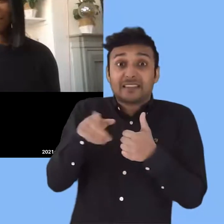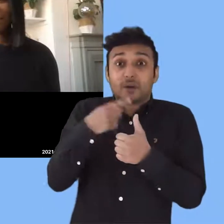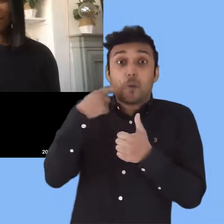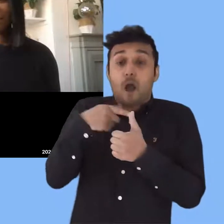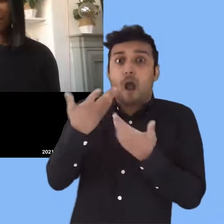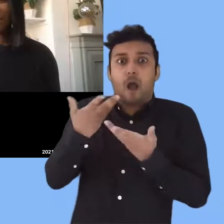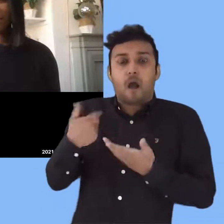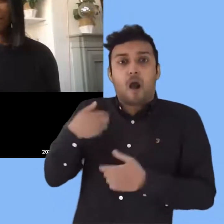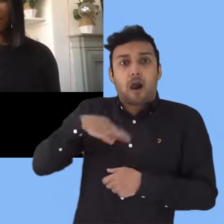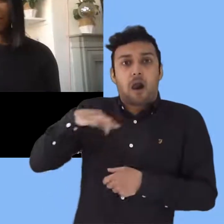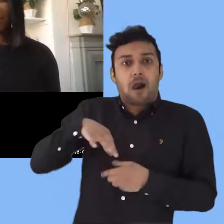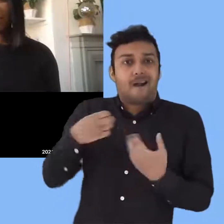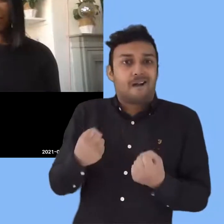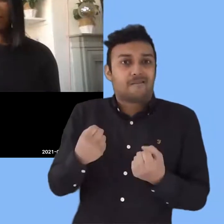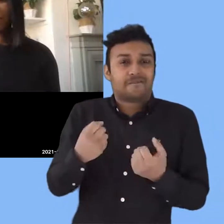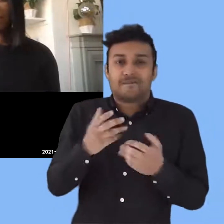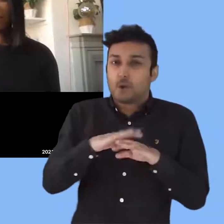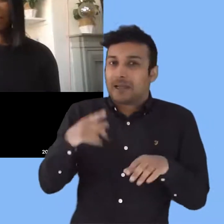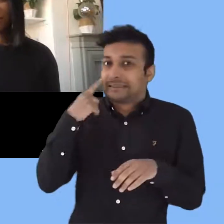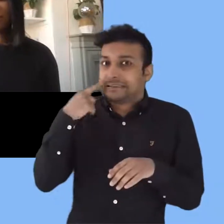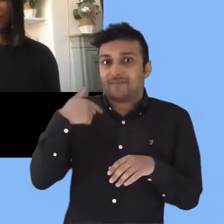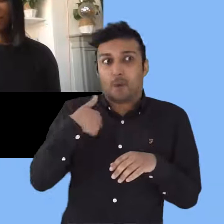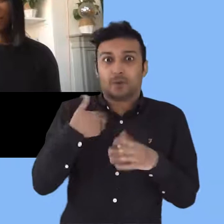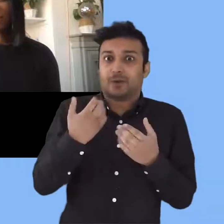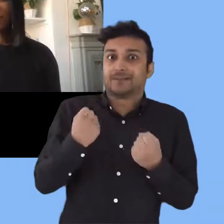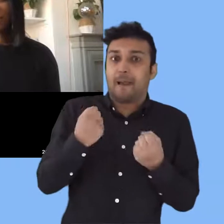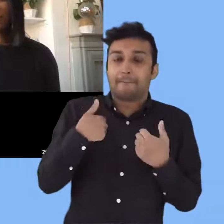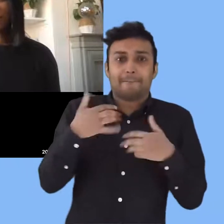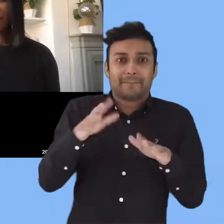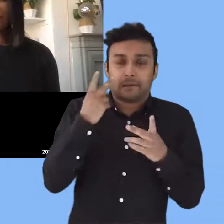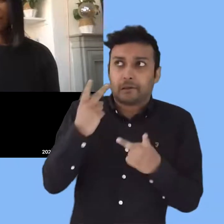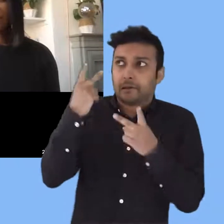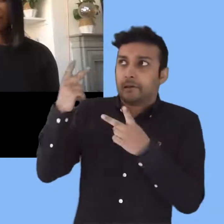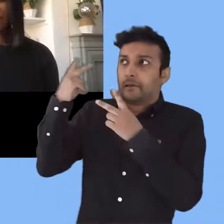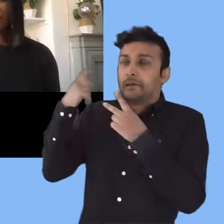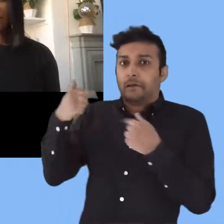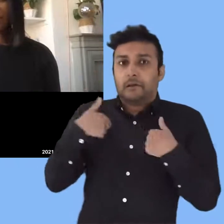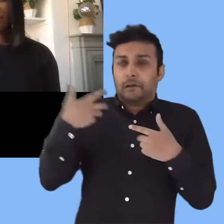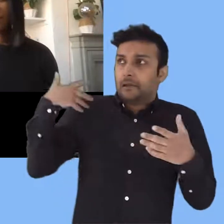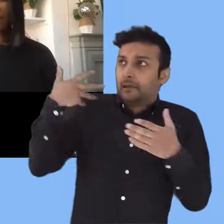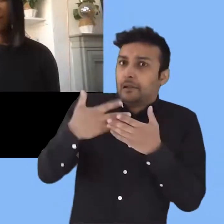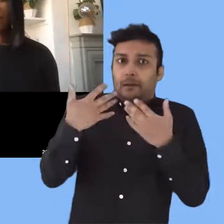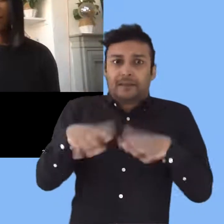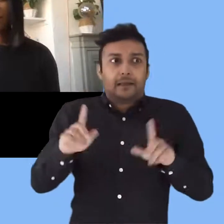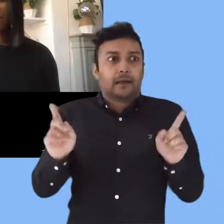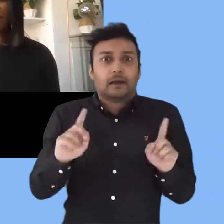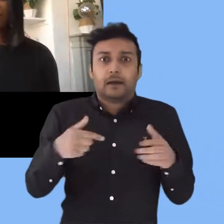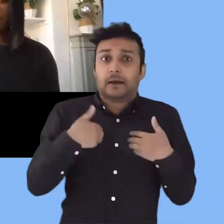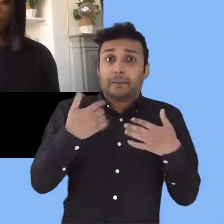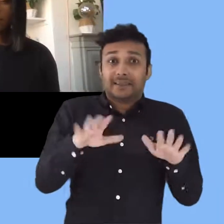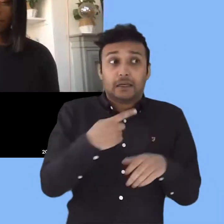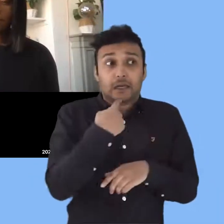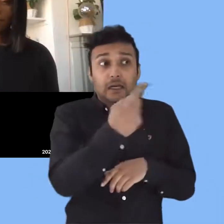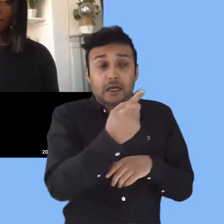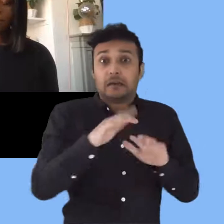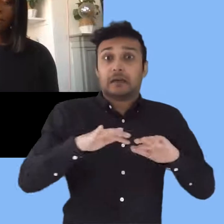reflected on my own practice, my past practice, and on the things I've said and haven't said and